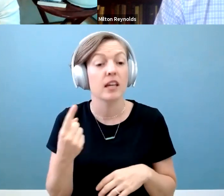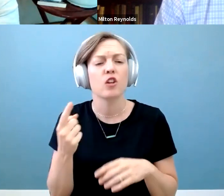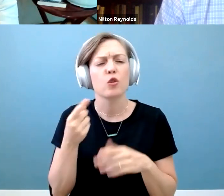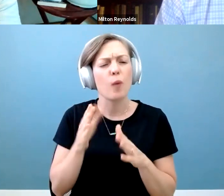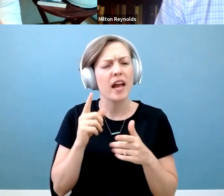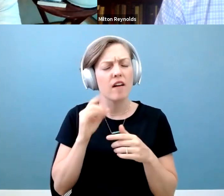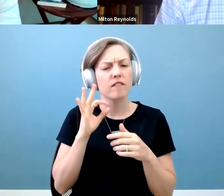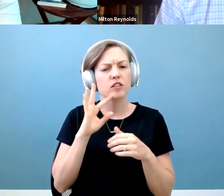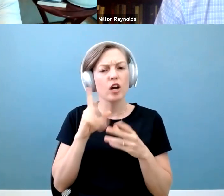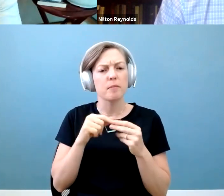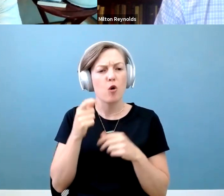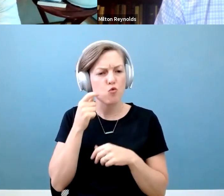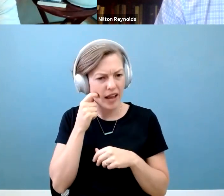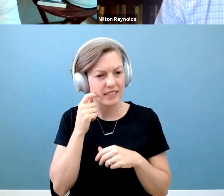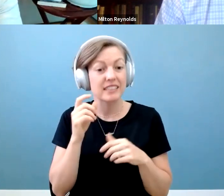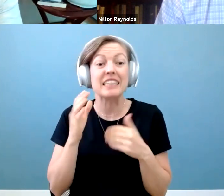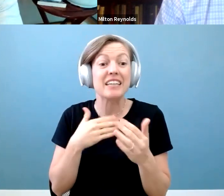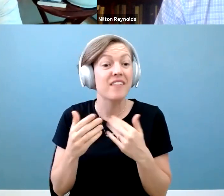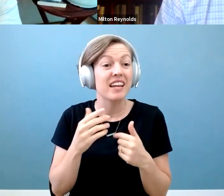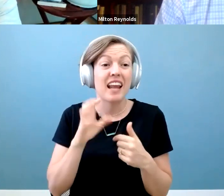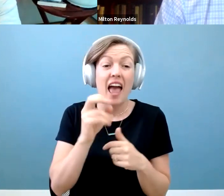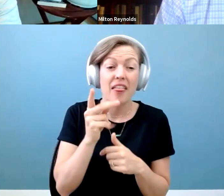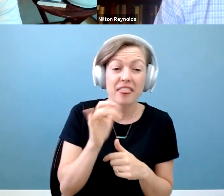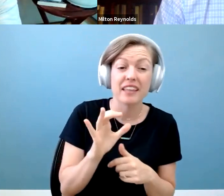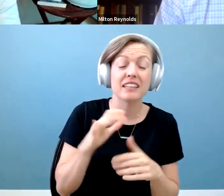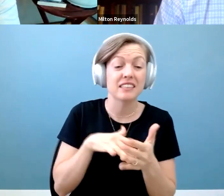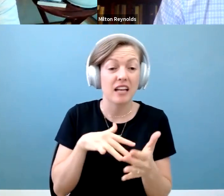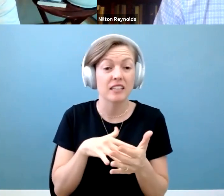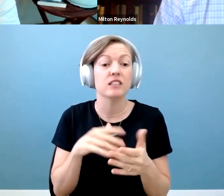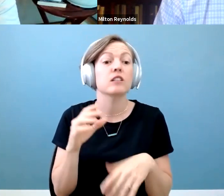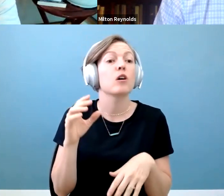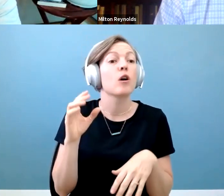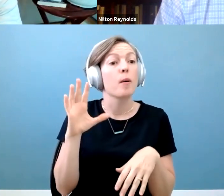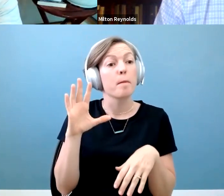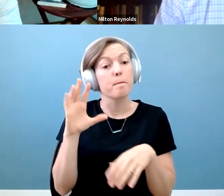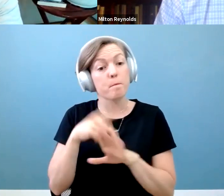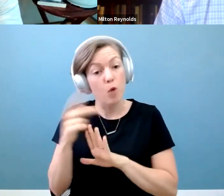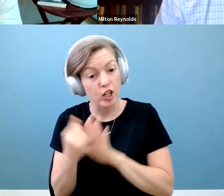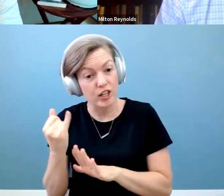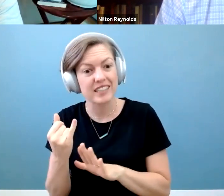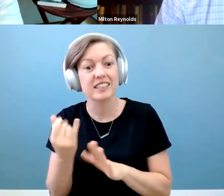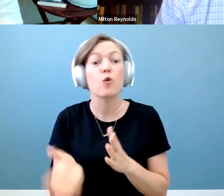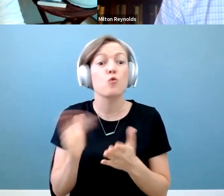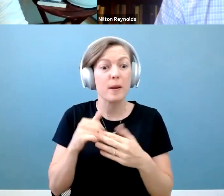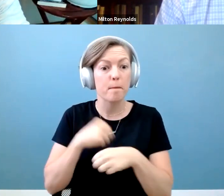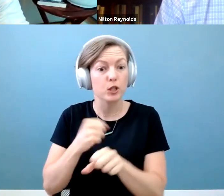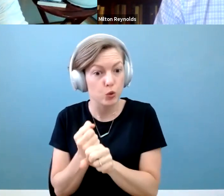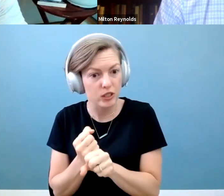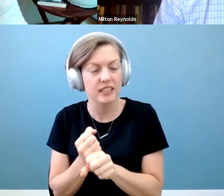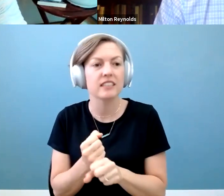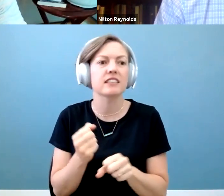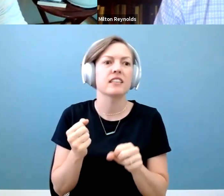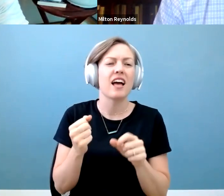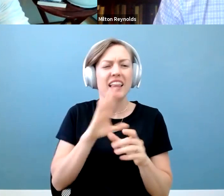about race, even sometimes in ethnic studies projects, that actually reproduces a certain kind of